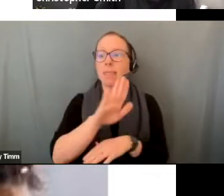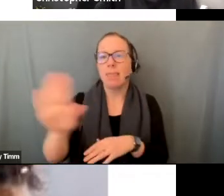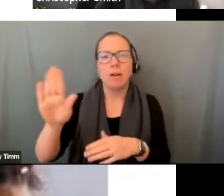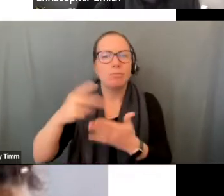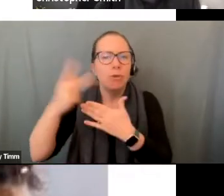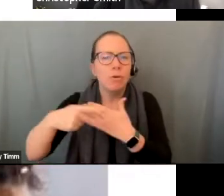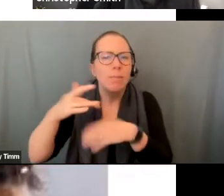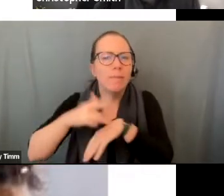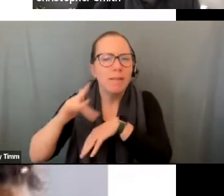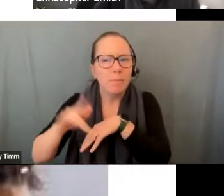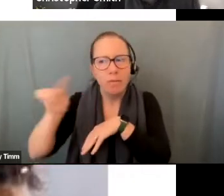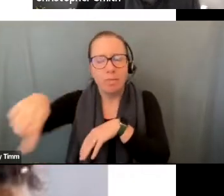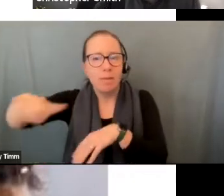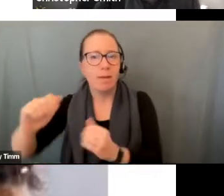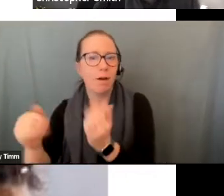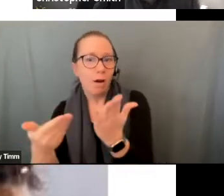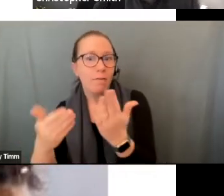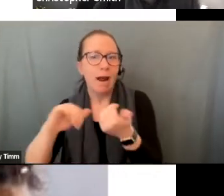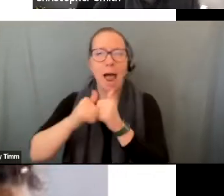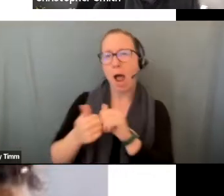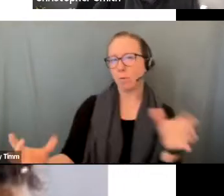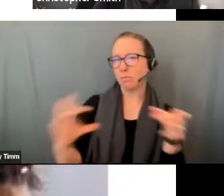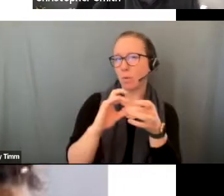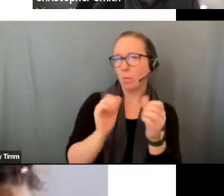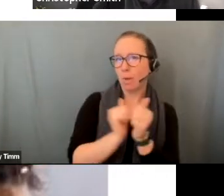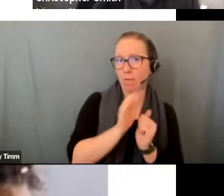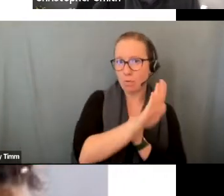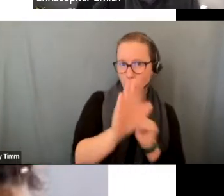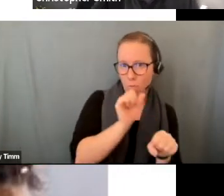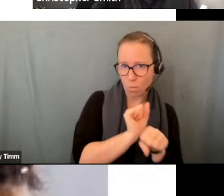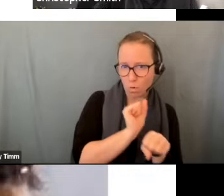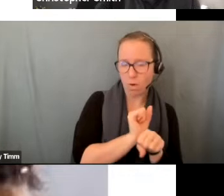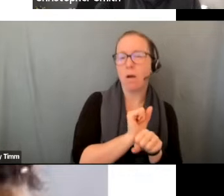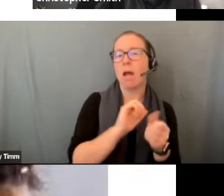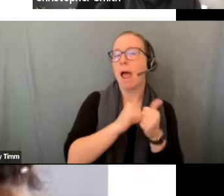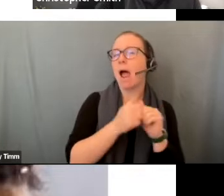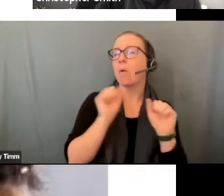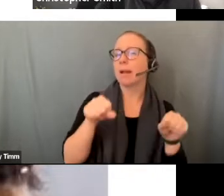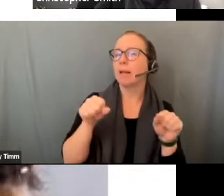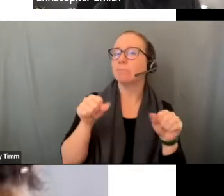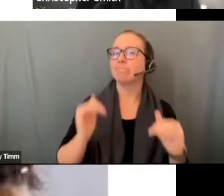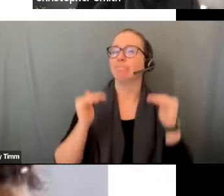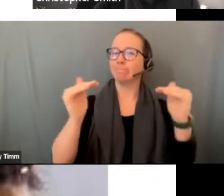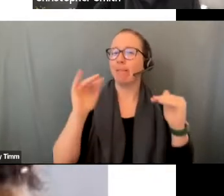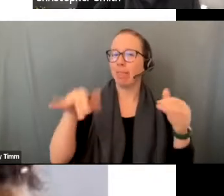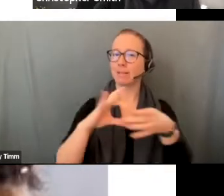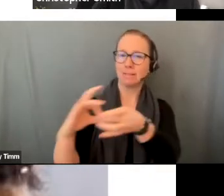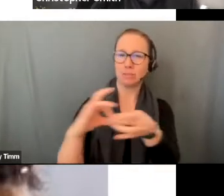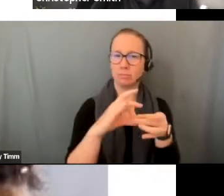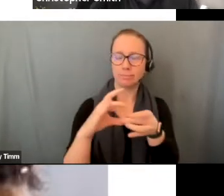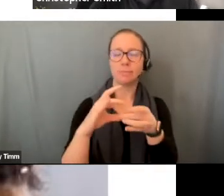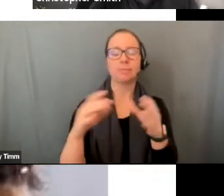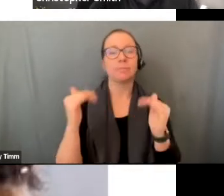and think about how it interacts with the work that you do and ways to enhance these connections. We want to think about